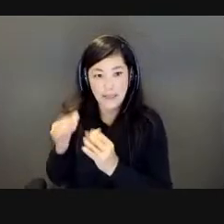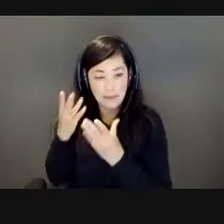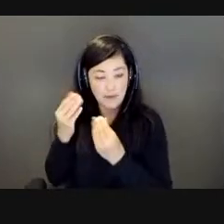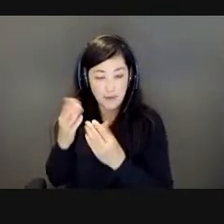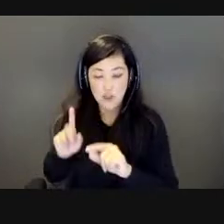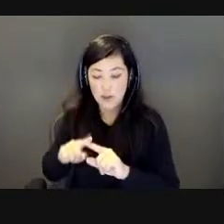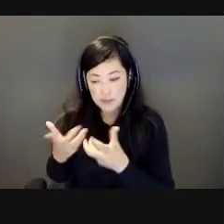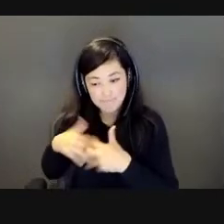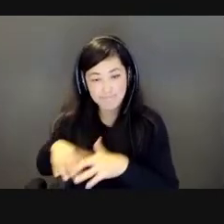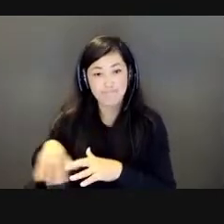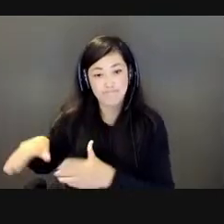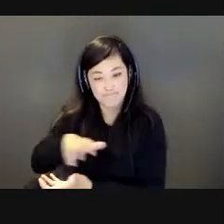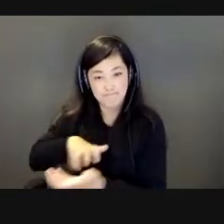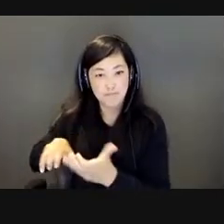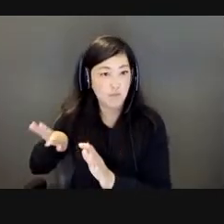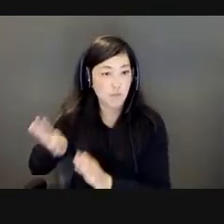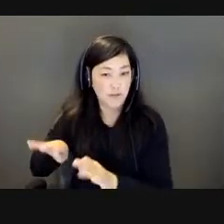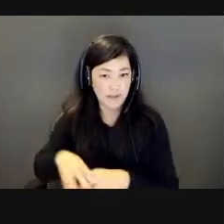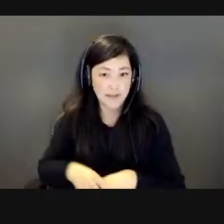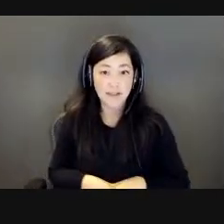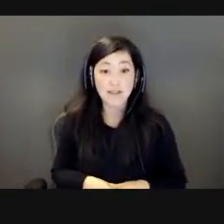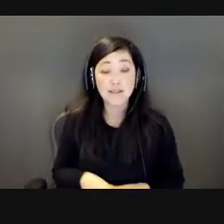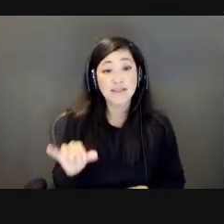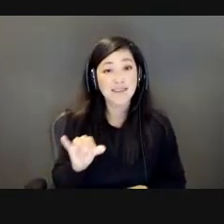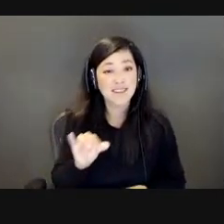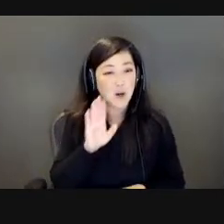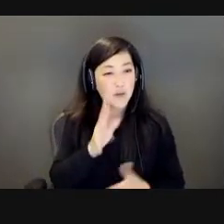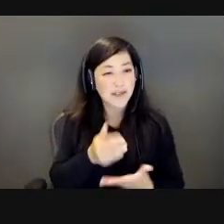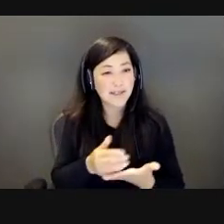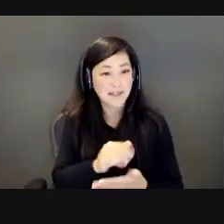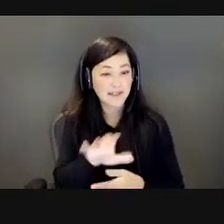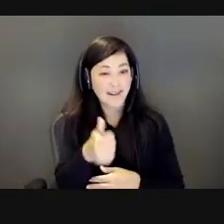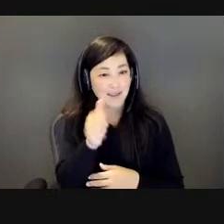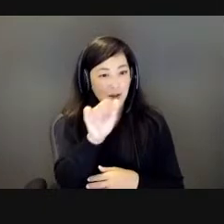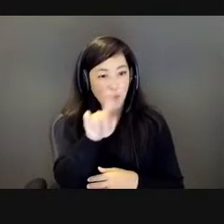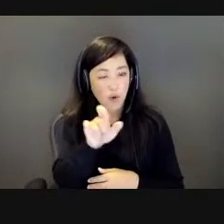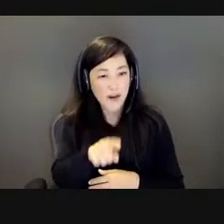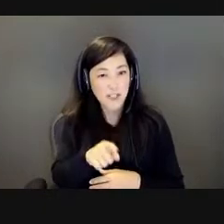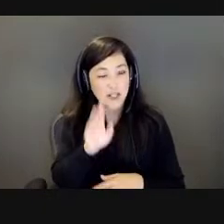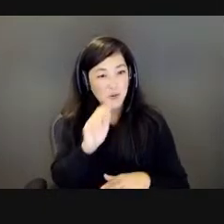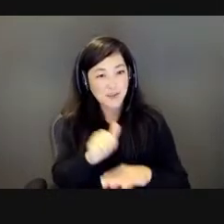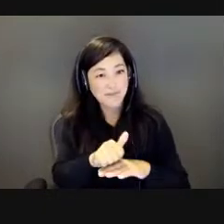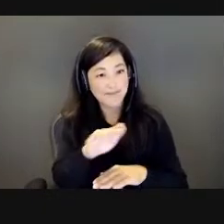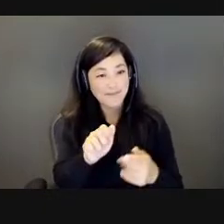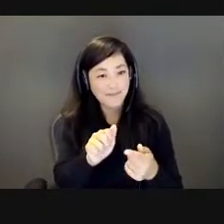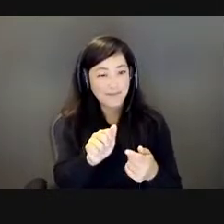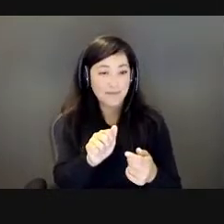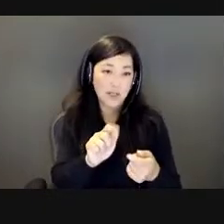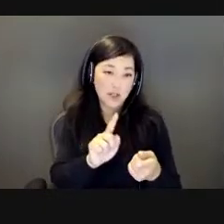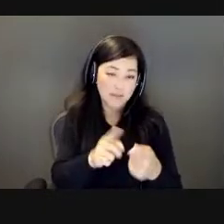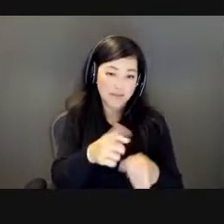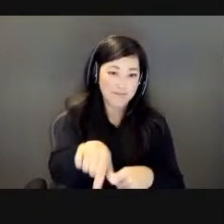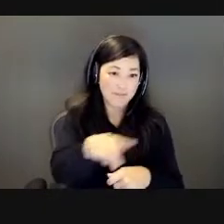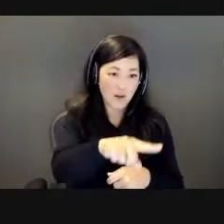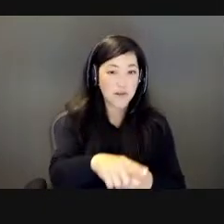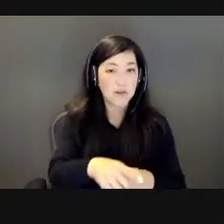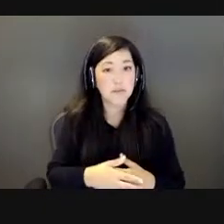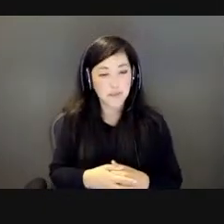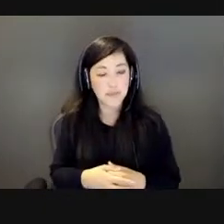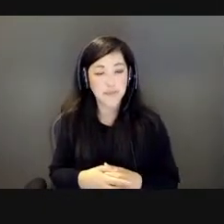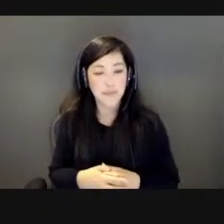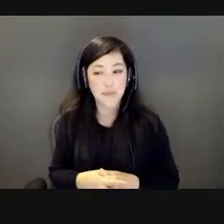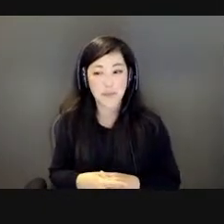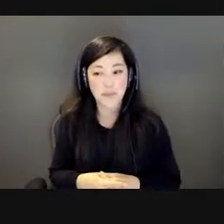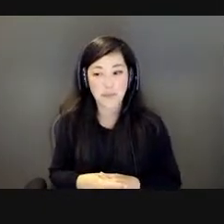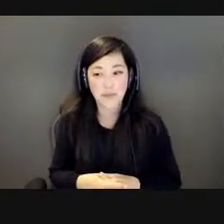all these questions and kind of share them with you in case there's additional insight that the committee at large can be sharing with our